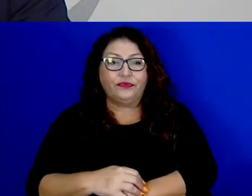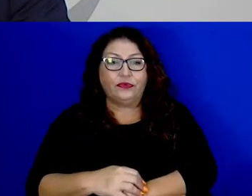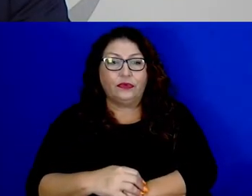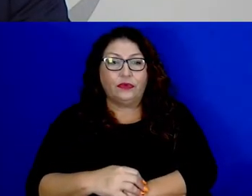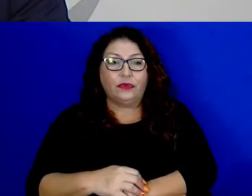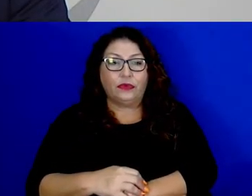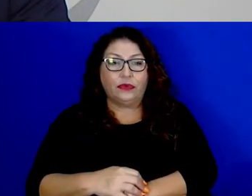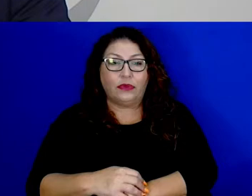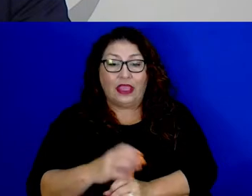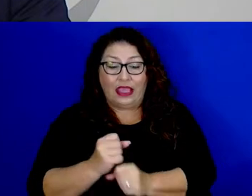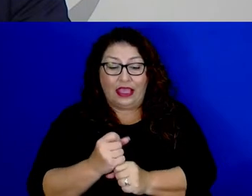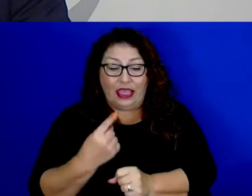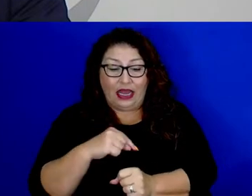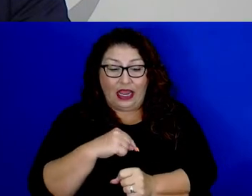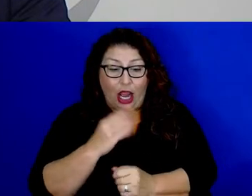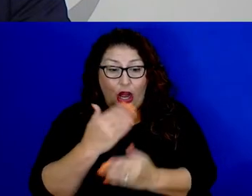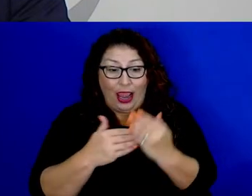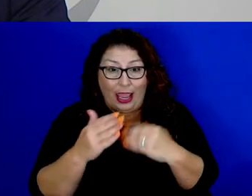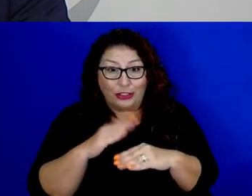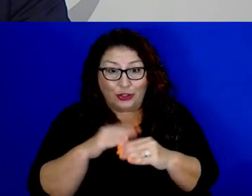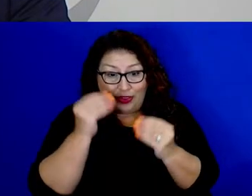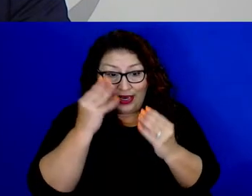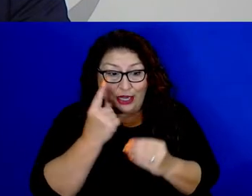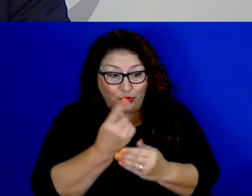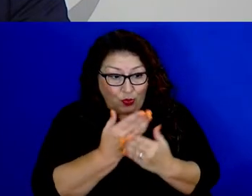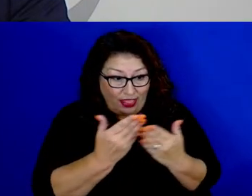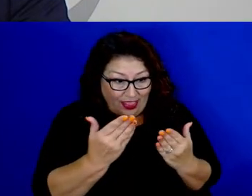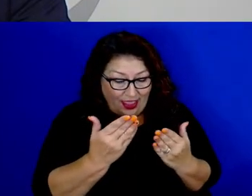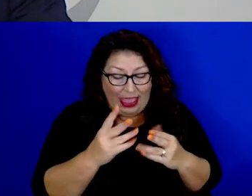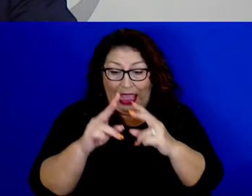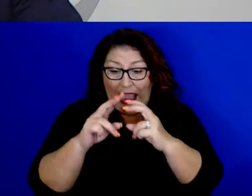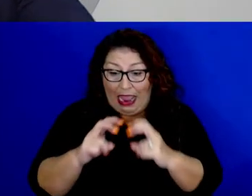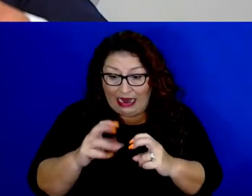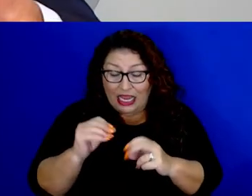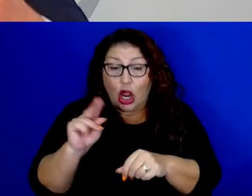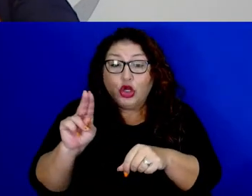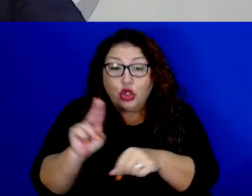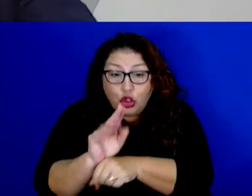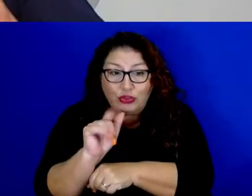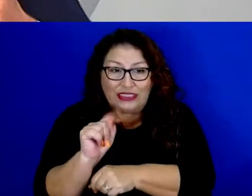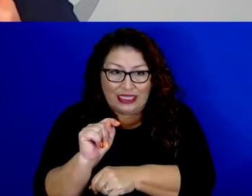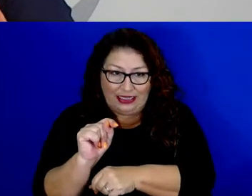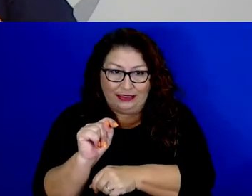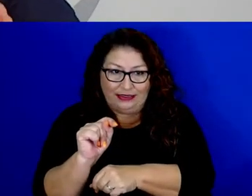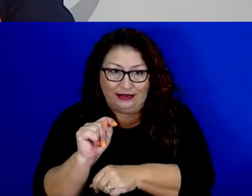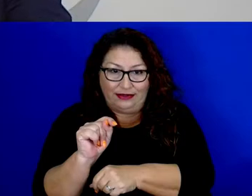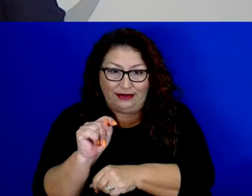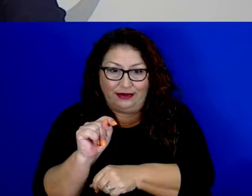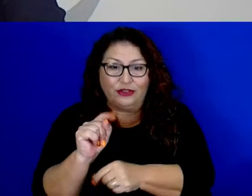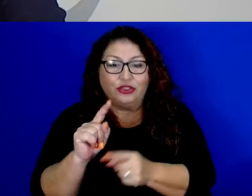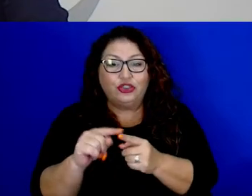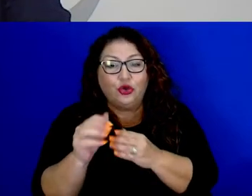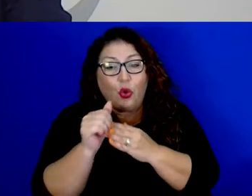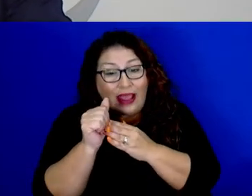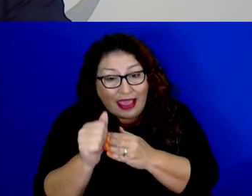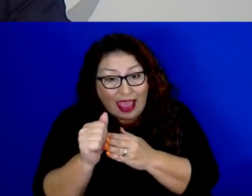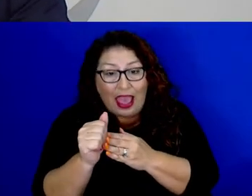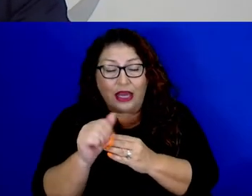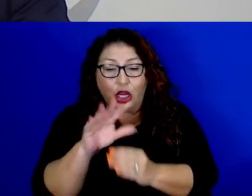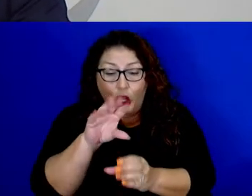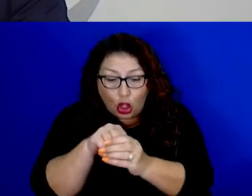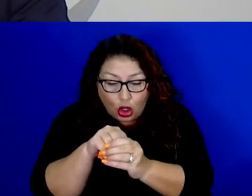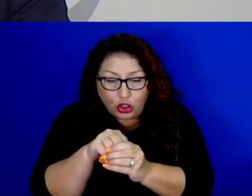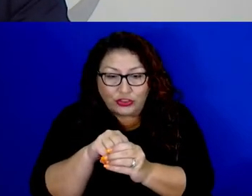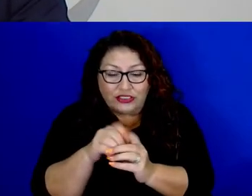is one thing. Analyzing and using it to guide inclusive pandemic response and